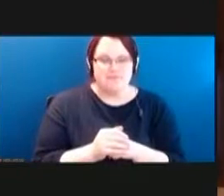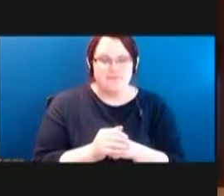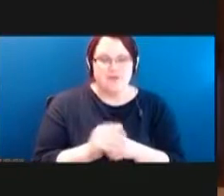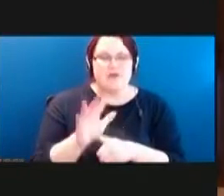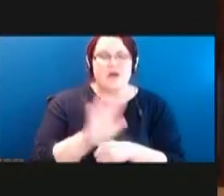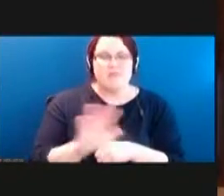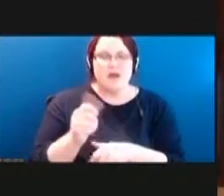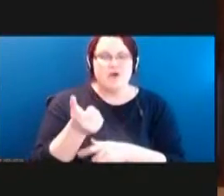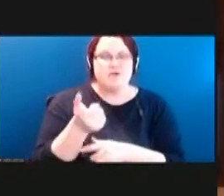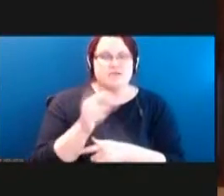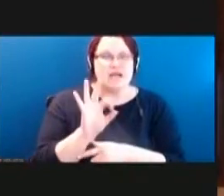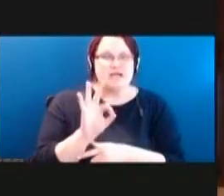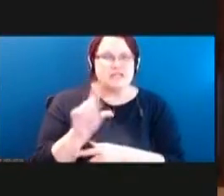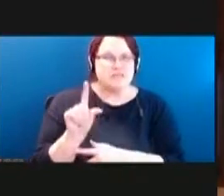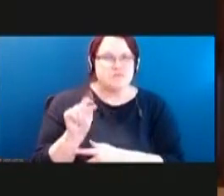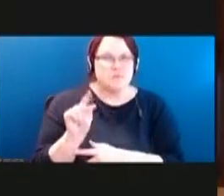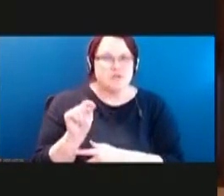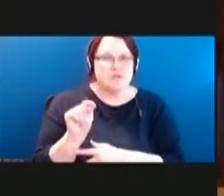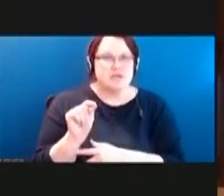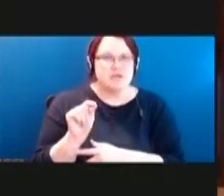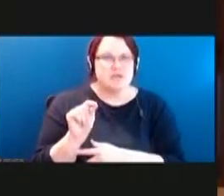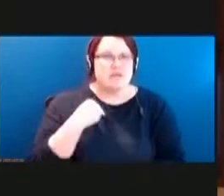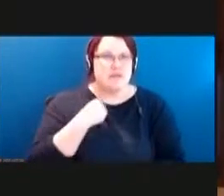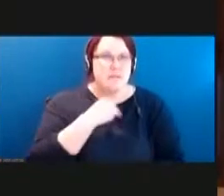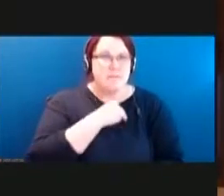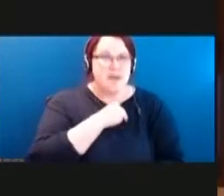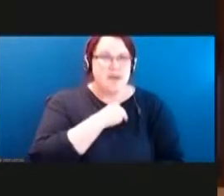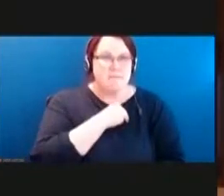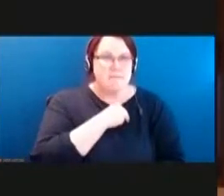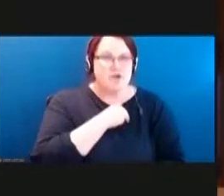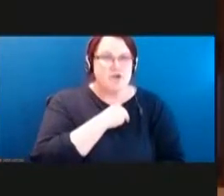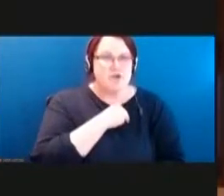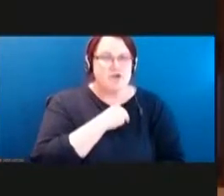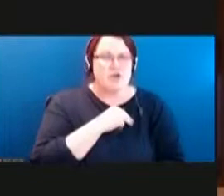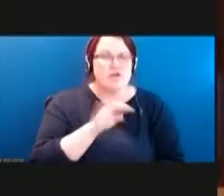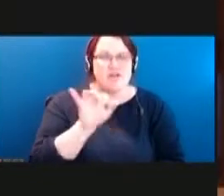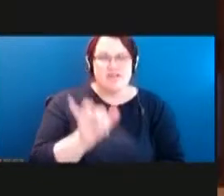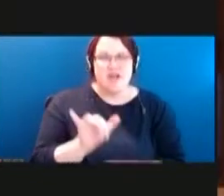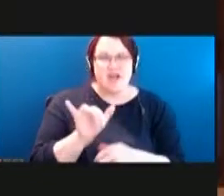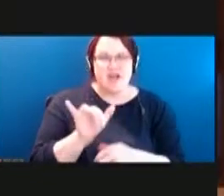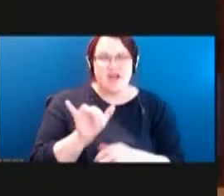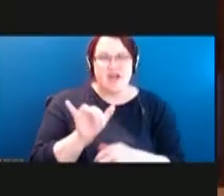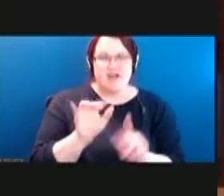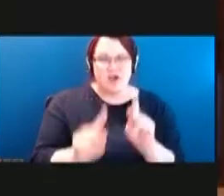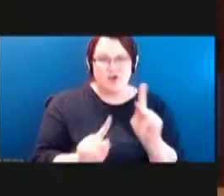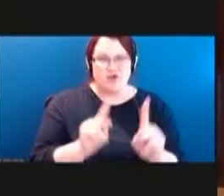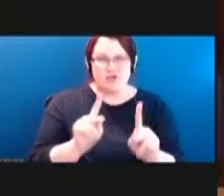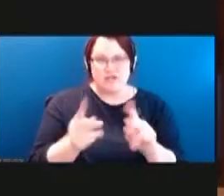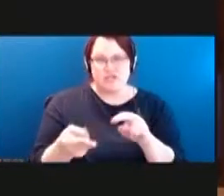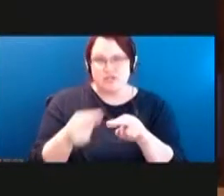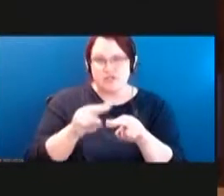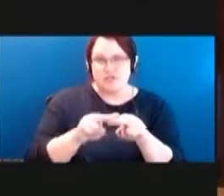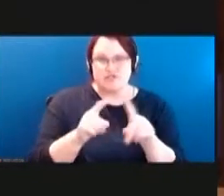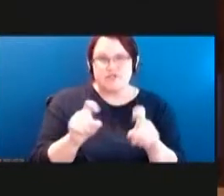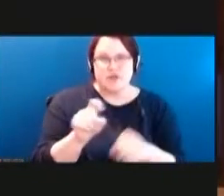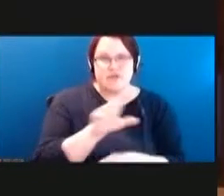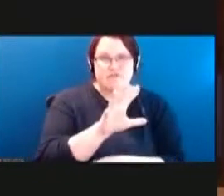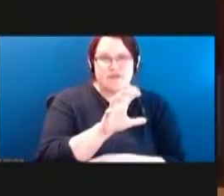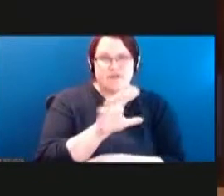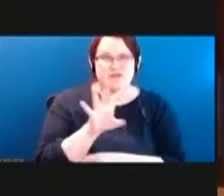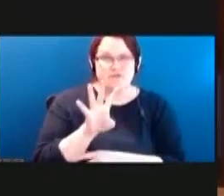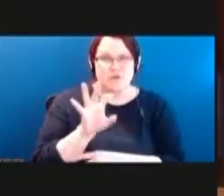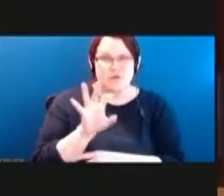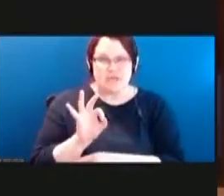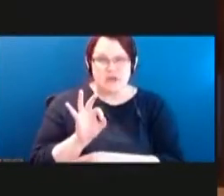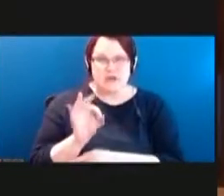1920, the membership in the Rodef Shalom congregation increased from 549